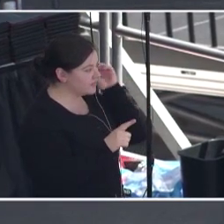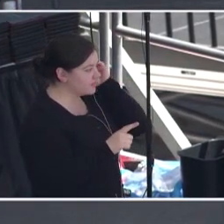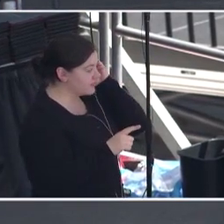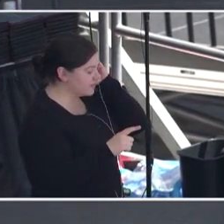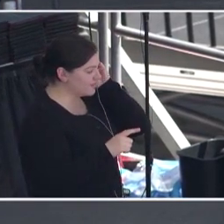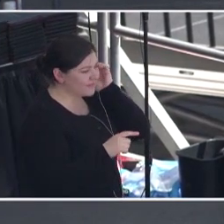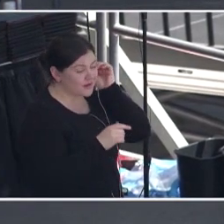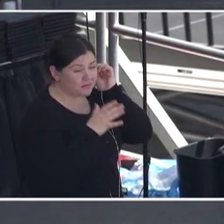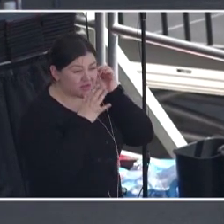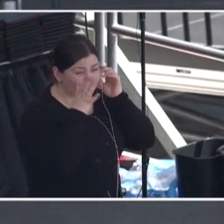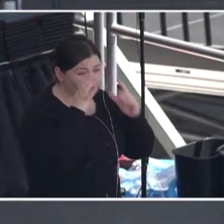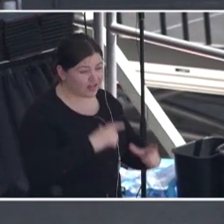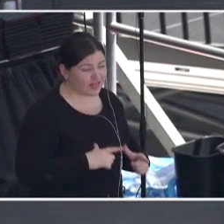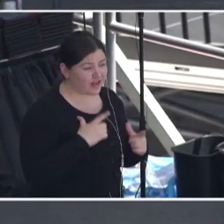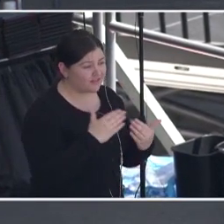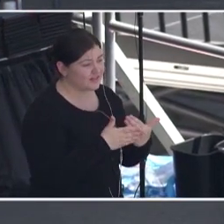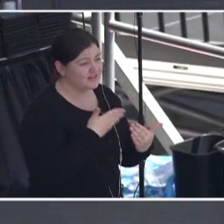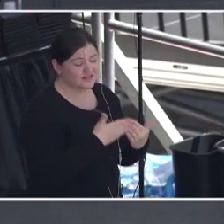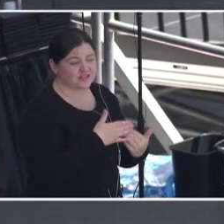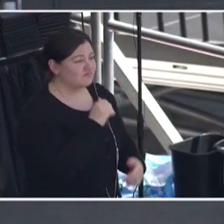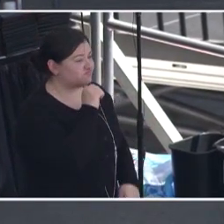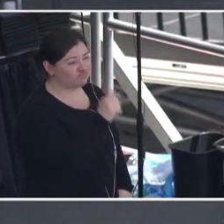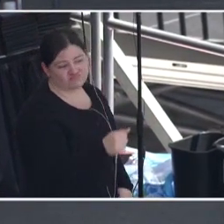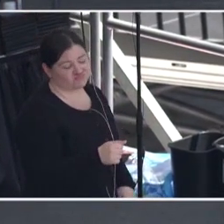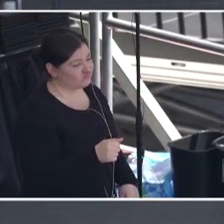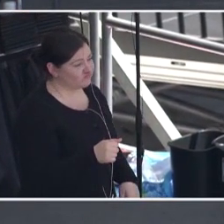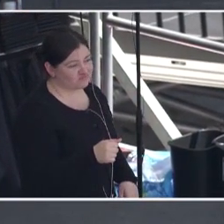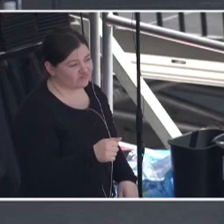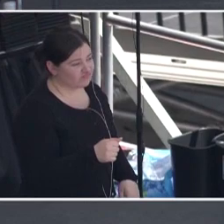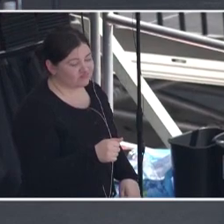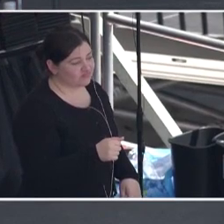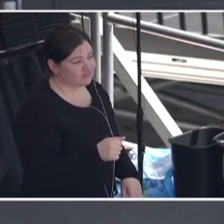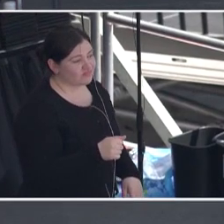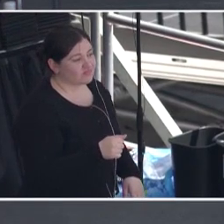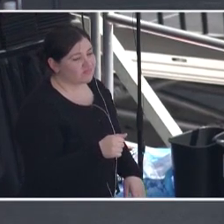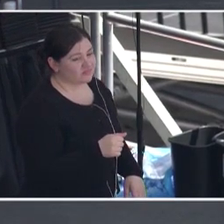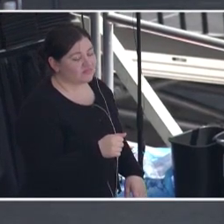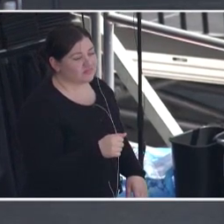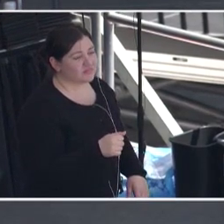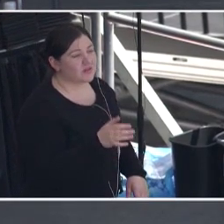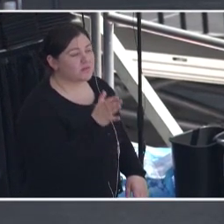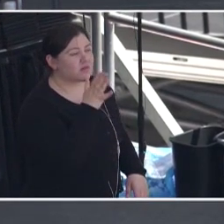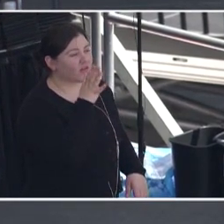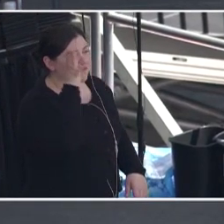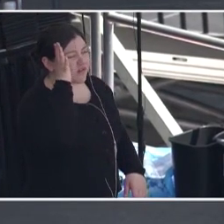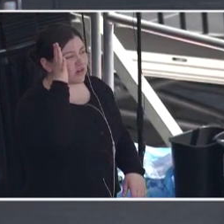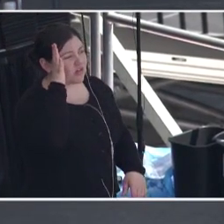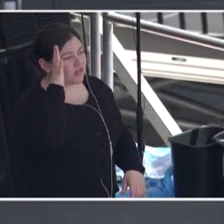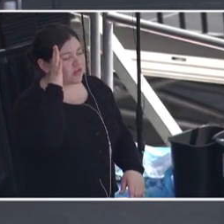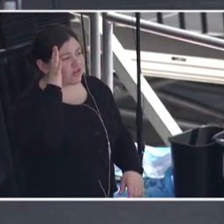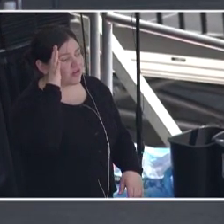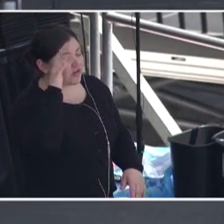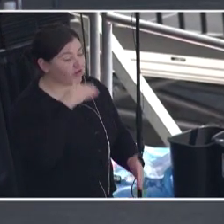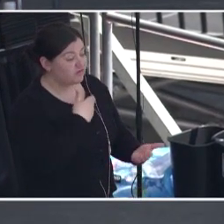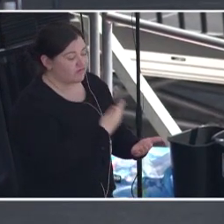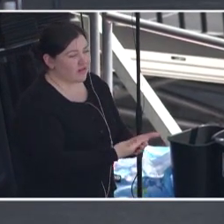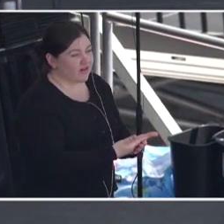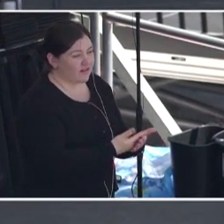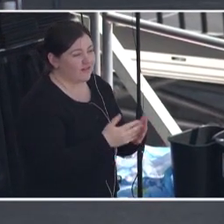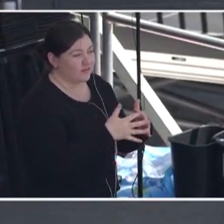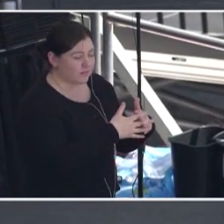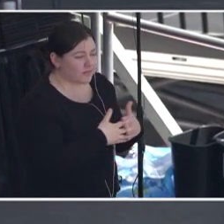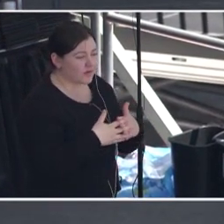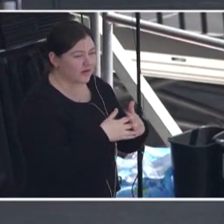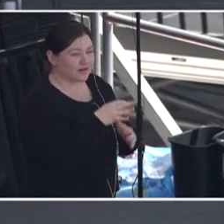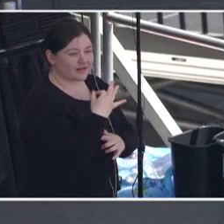parents. My mom and dad came to the United States in 1969 at